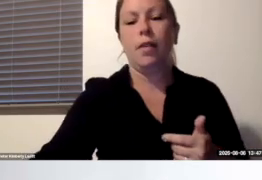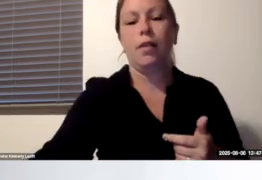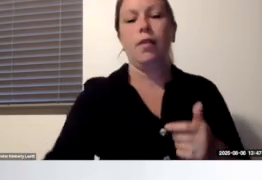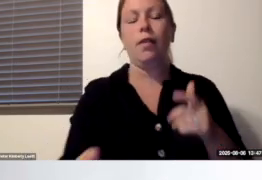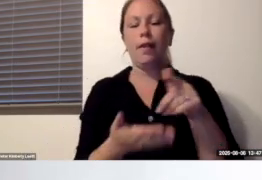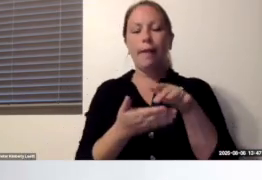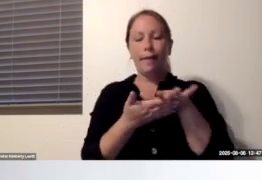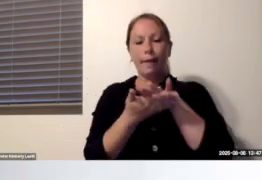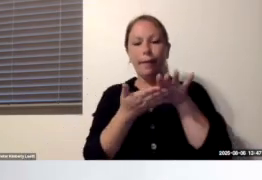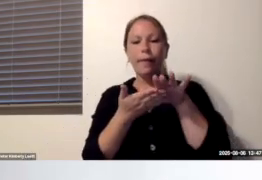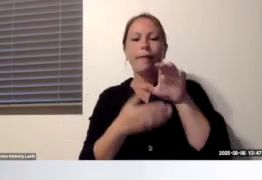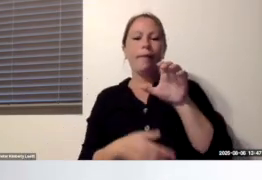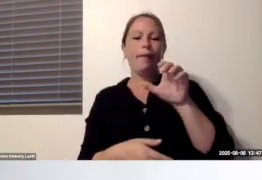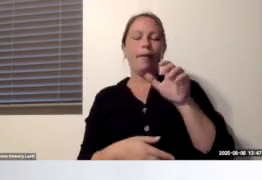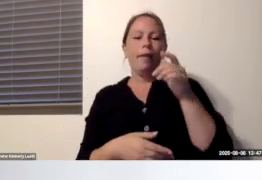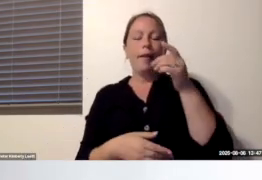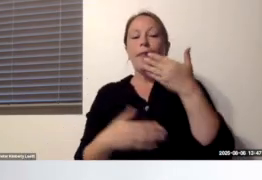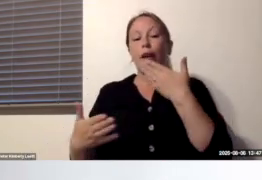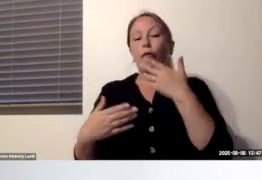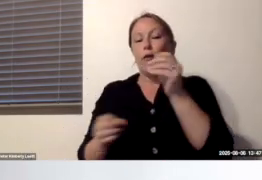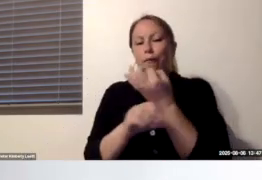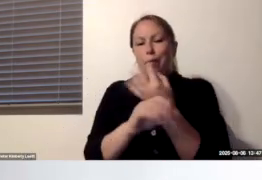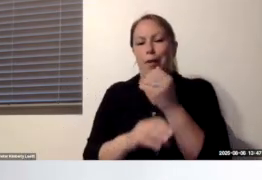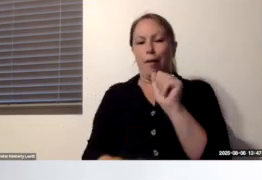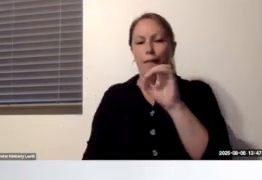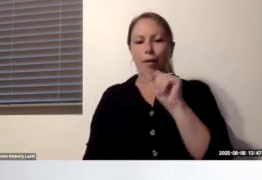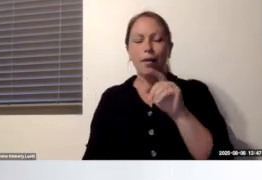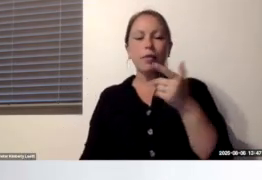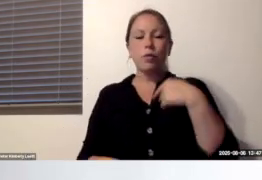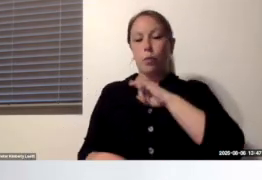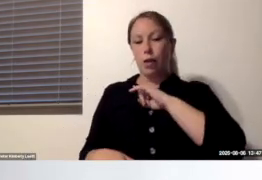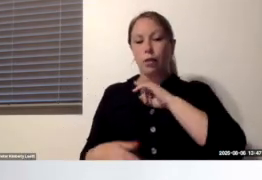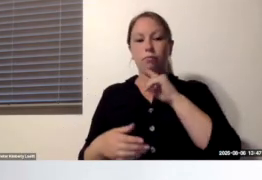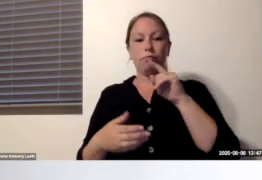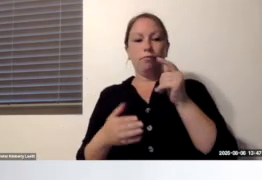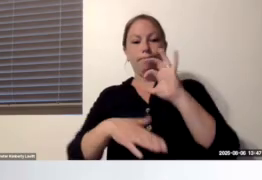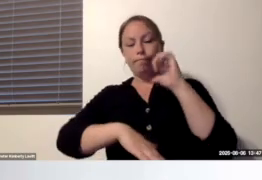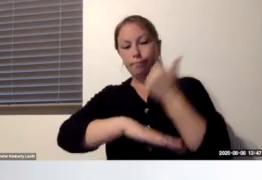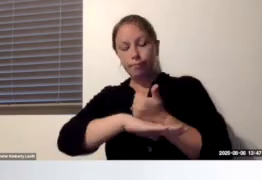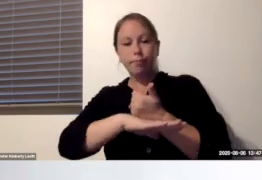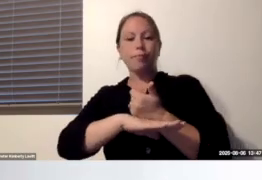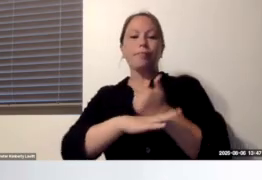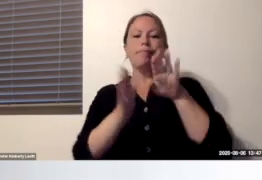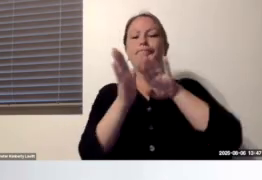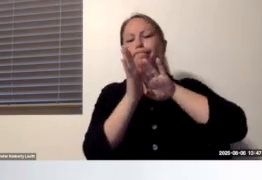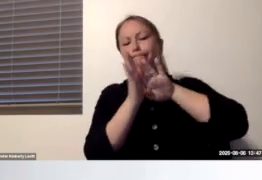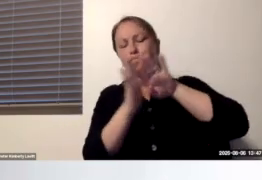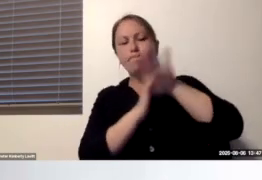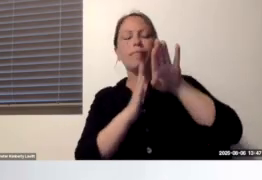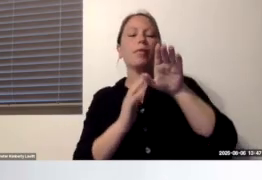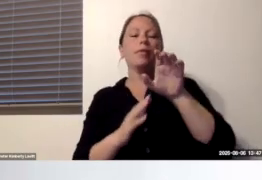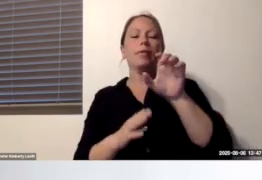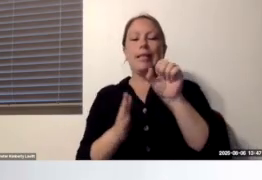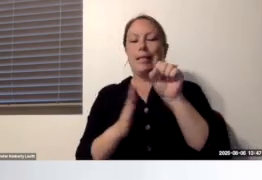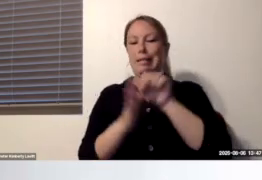you for your feedback, Adam. I think as we develop, as we move into developing the statewide